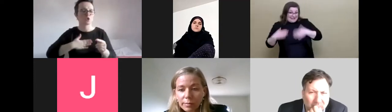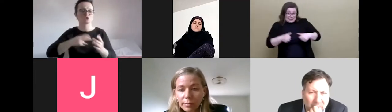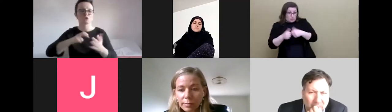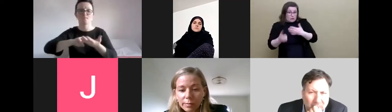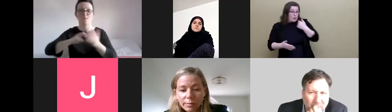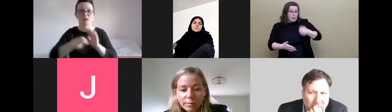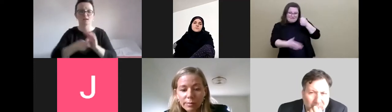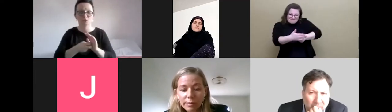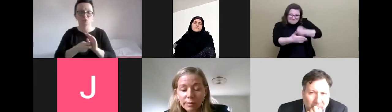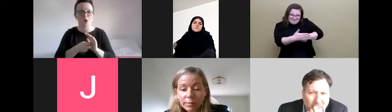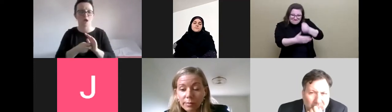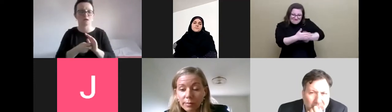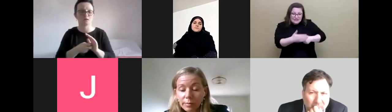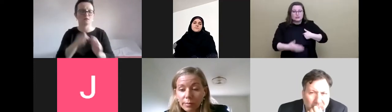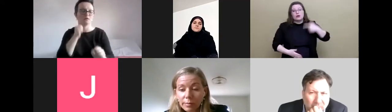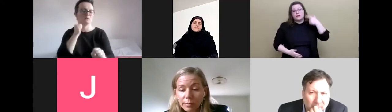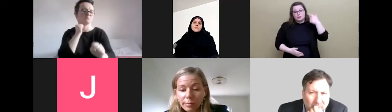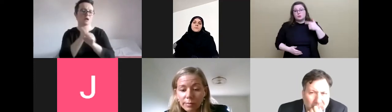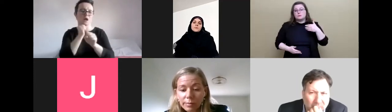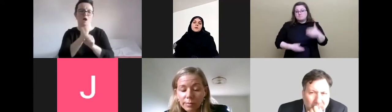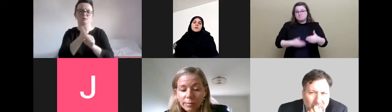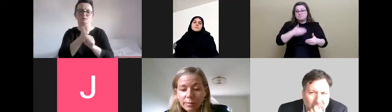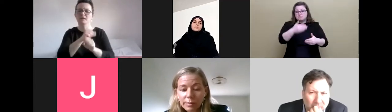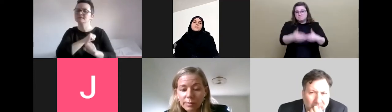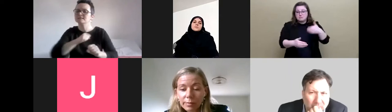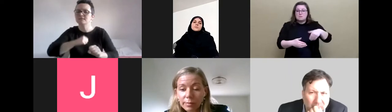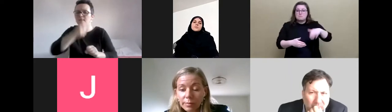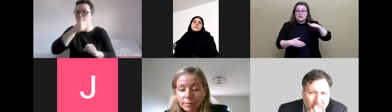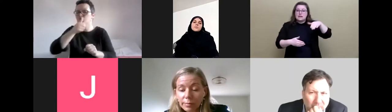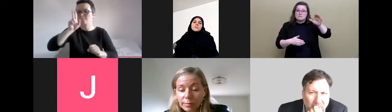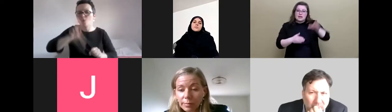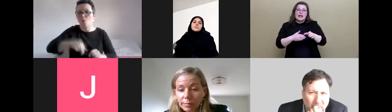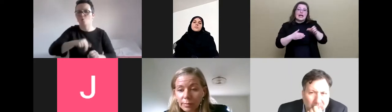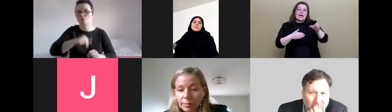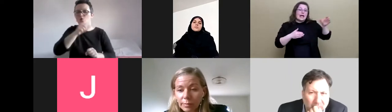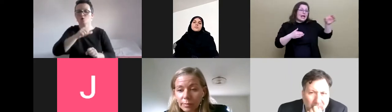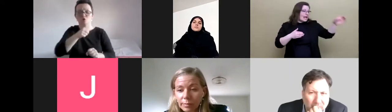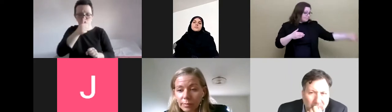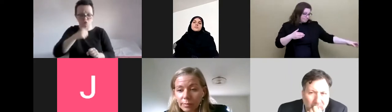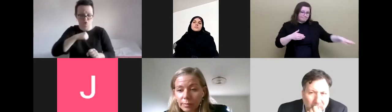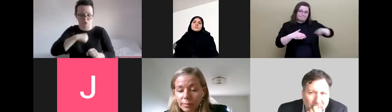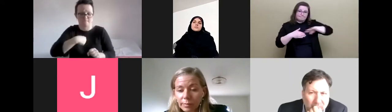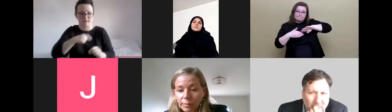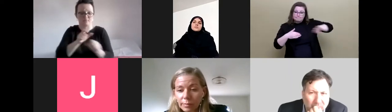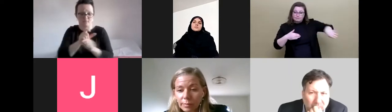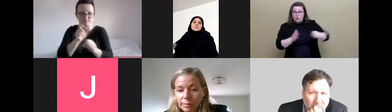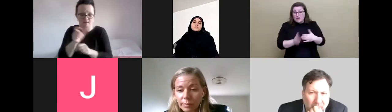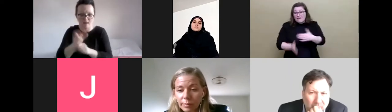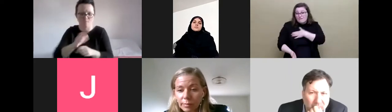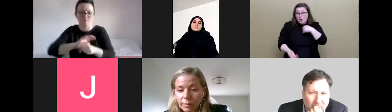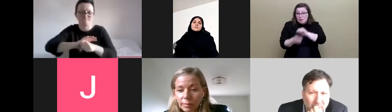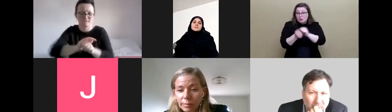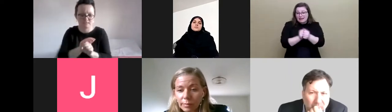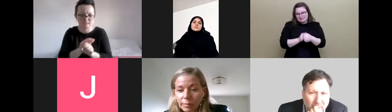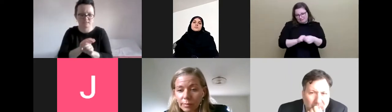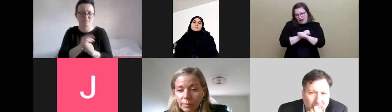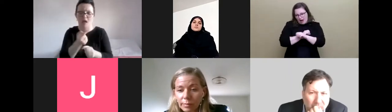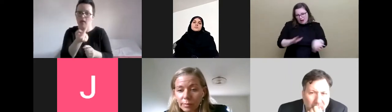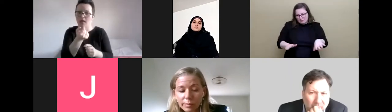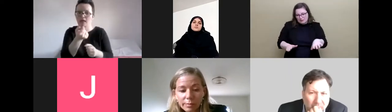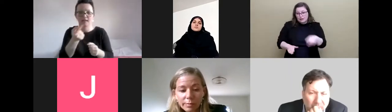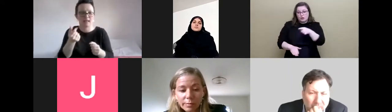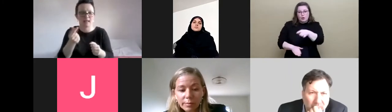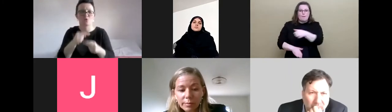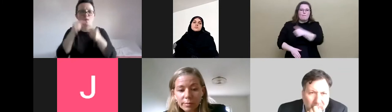we will be increasingly excluded from these processes, because our politicians, as a rule, only do what they have